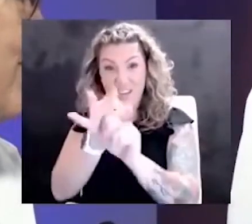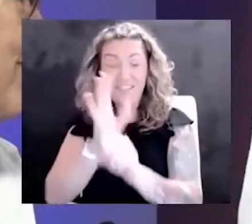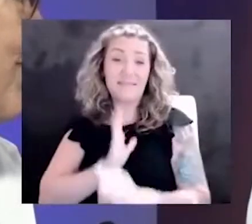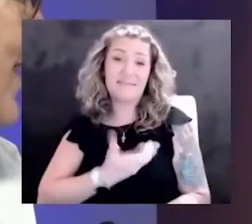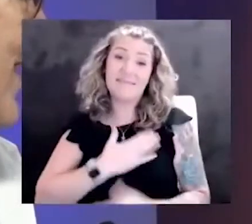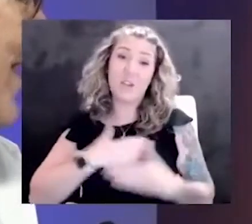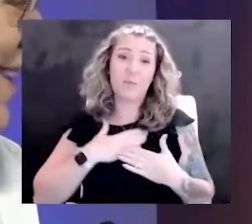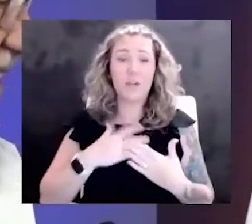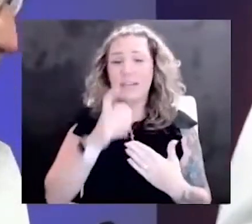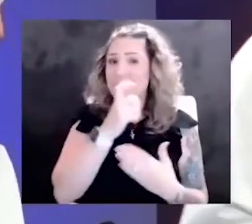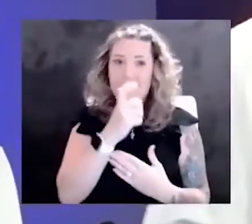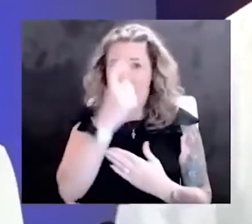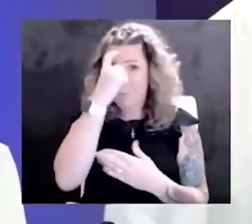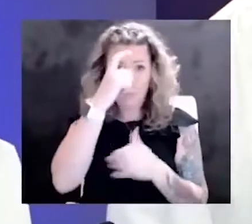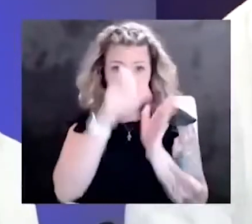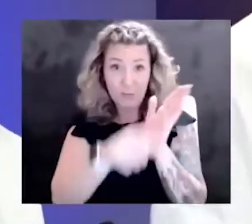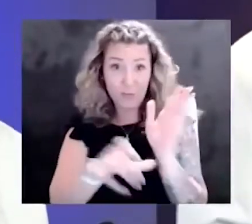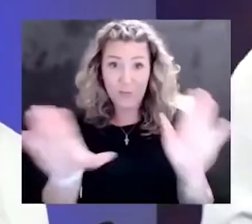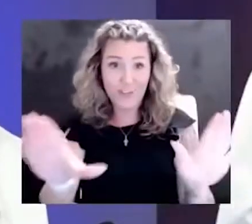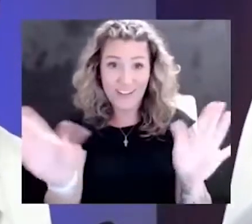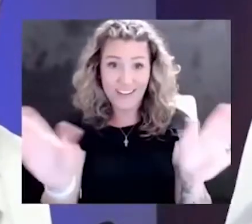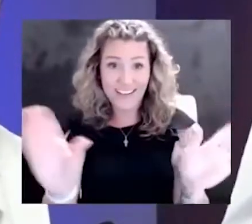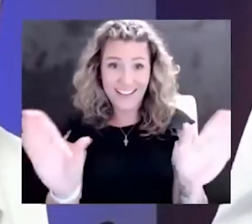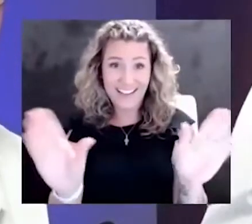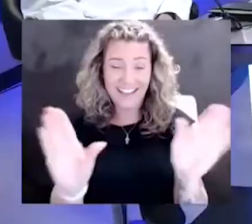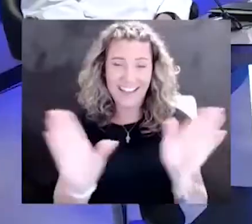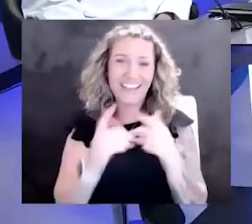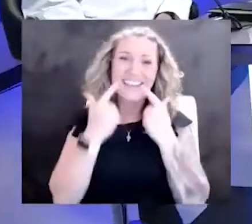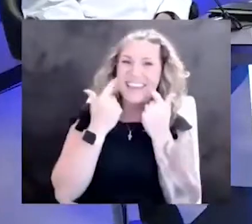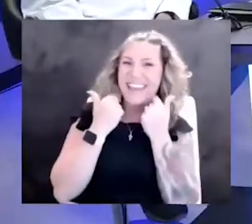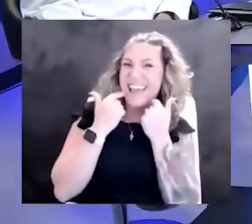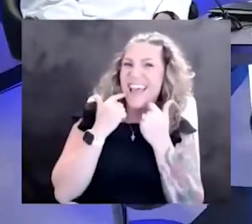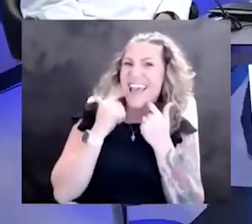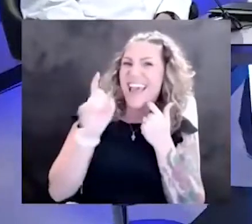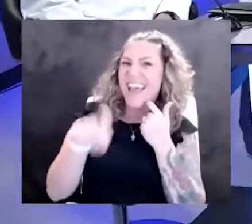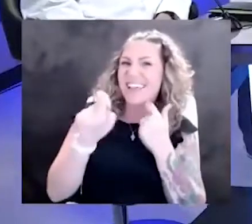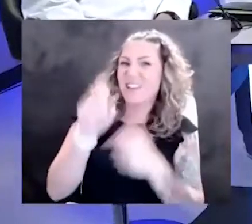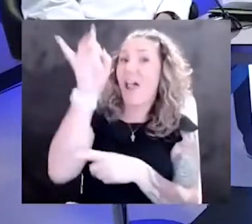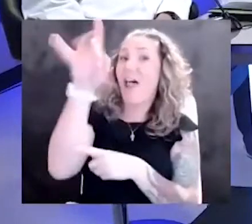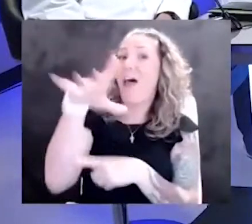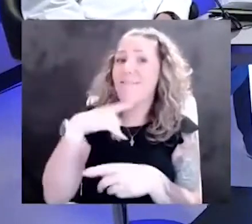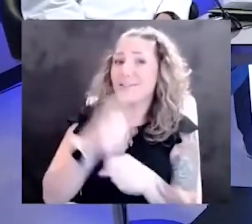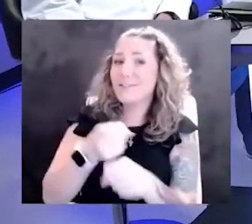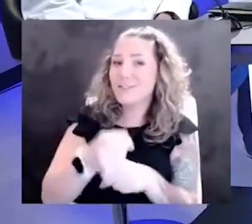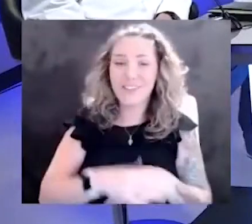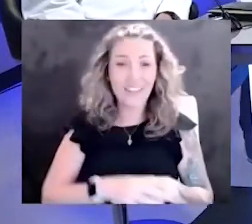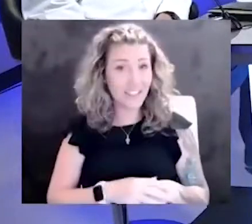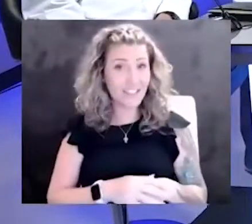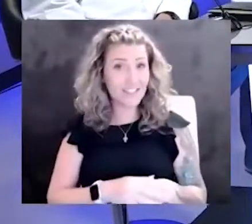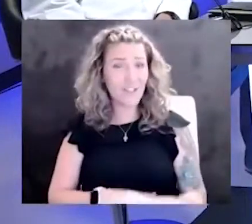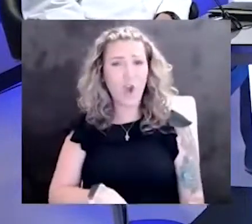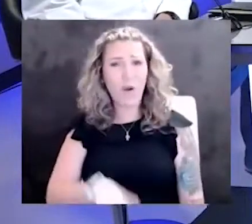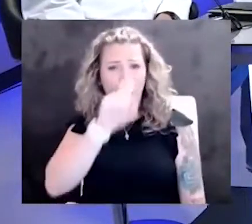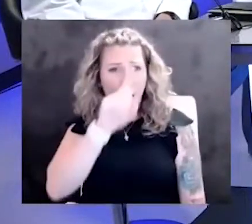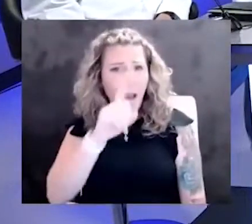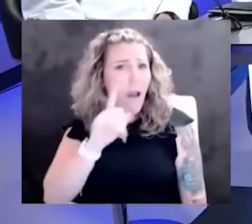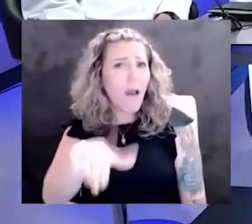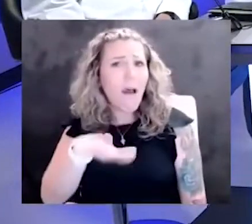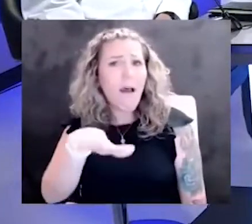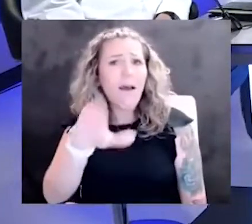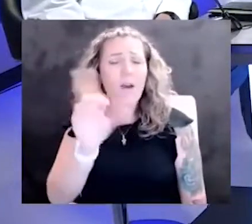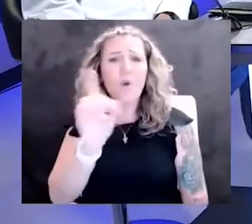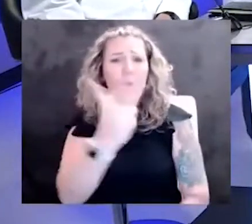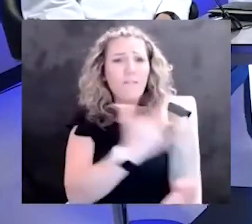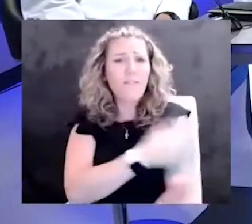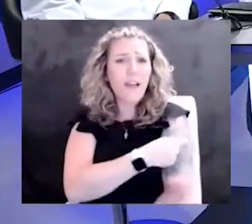surgery. Had to get that in once. Yes, you did. Right. So Hawkeye, where is that? Where when we vaccinate? How does that?